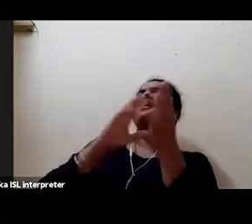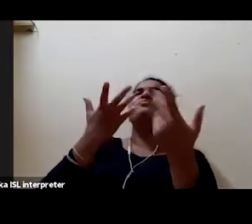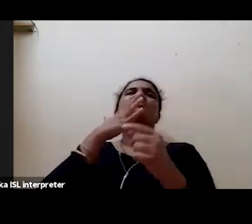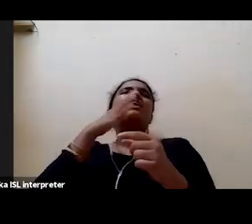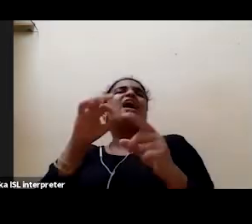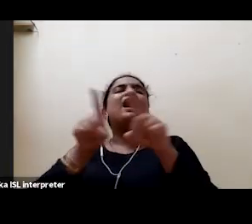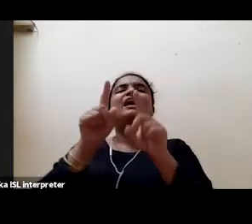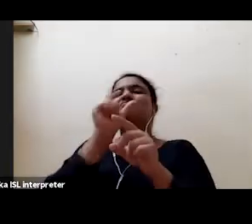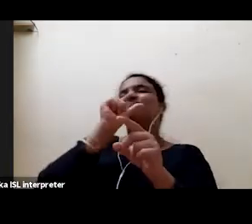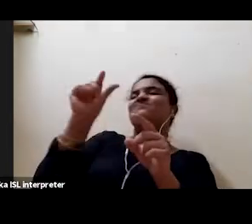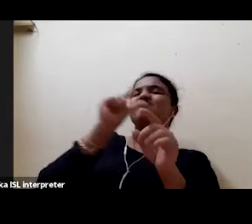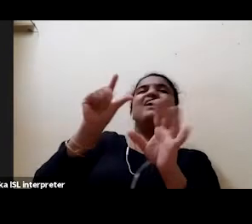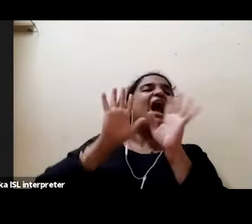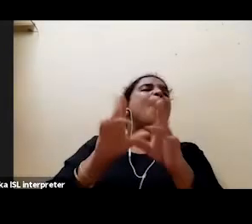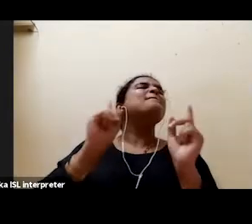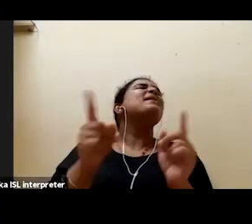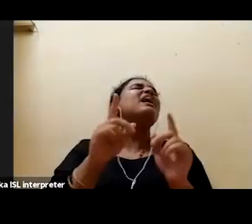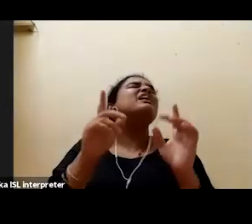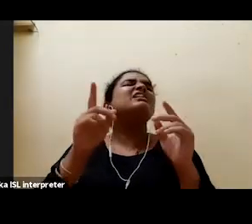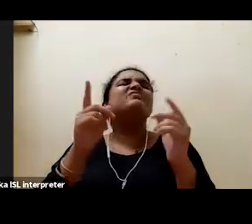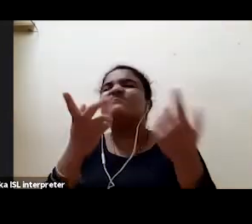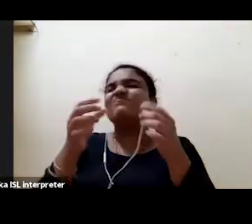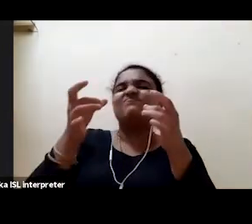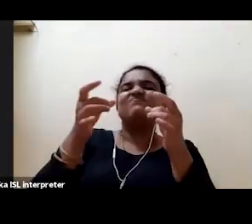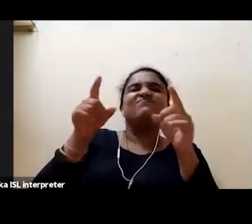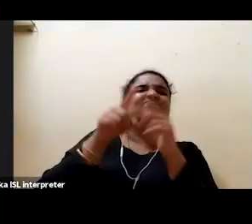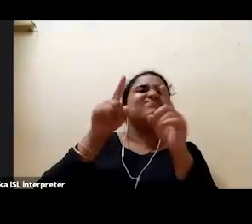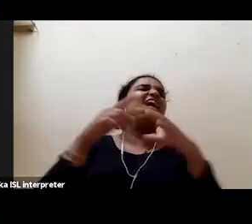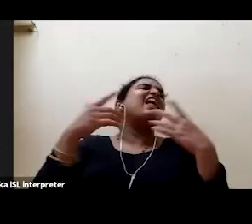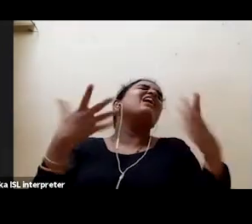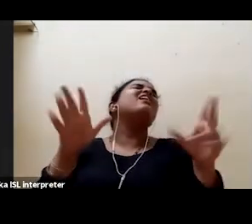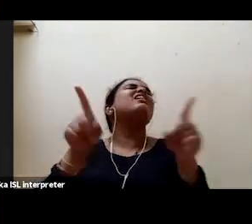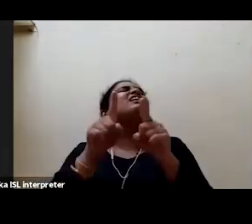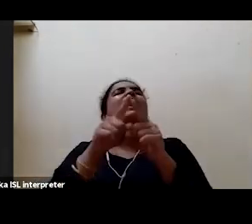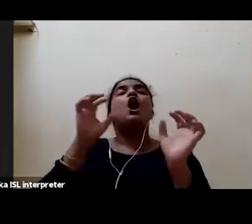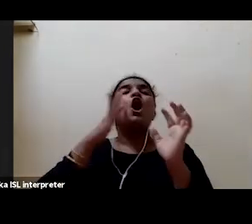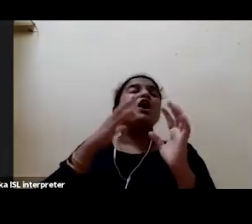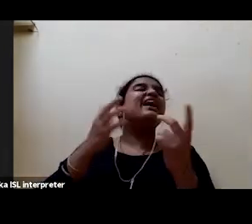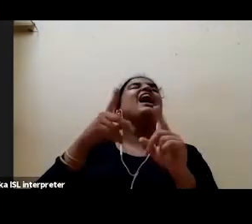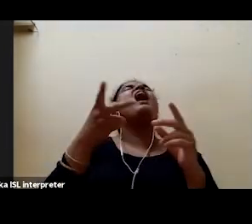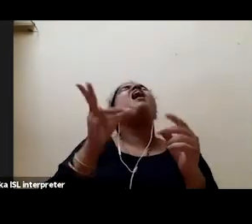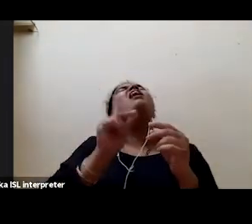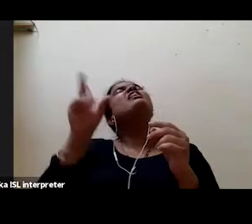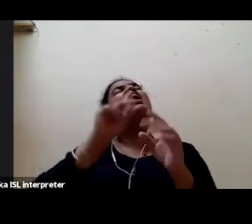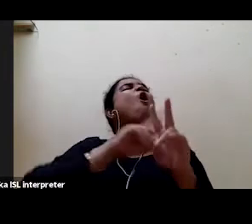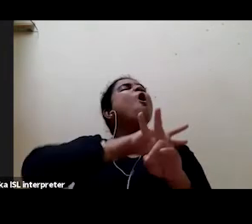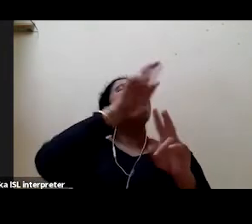Nothing, right? It's just it's as good as you didn't write anything about it, because these are such general